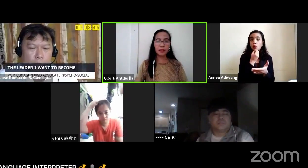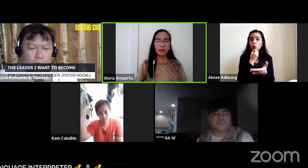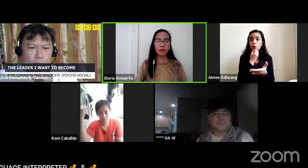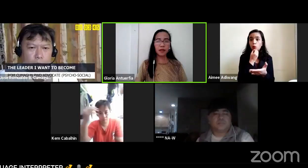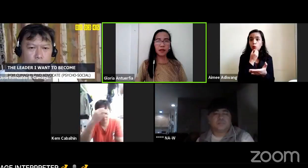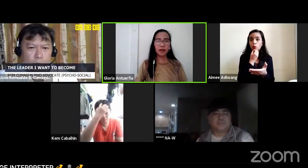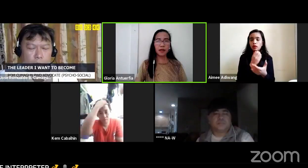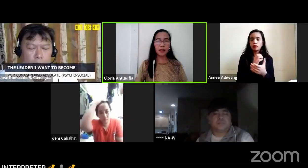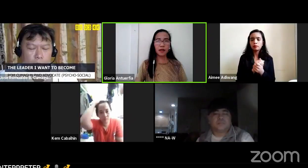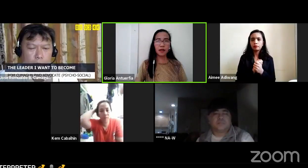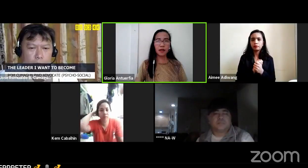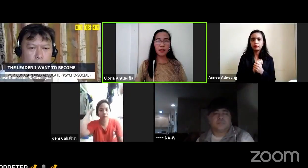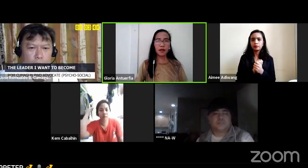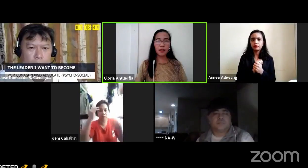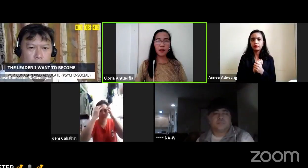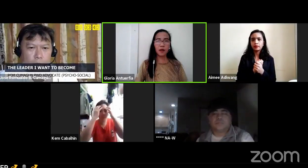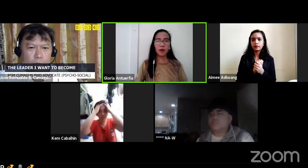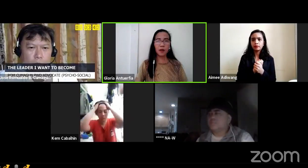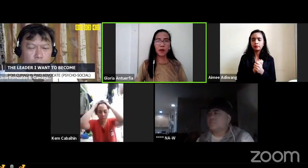by the